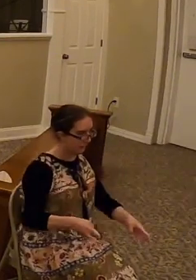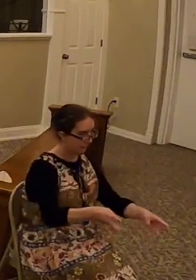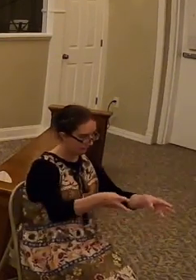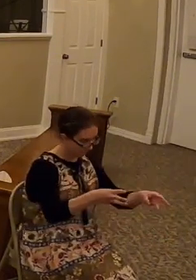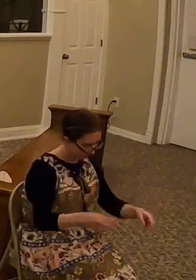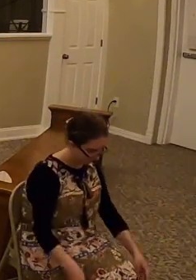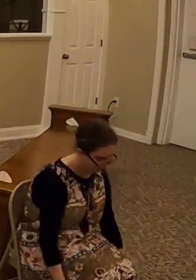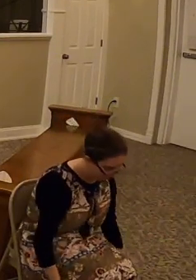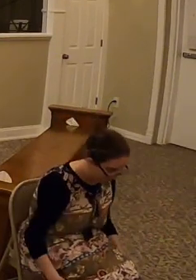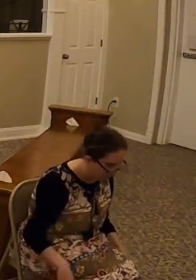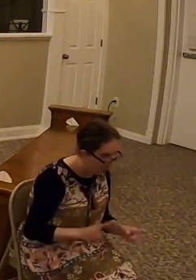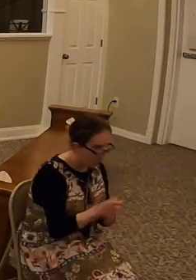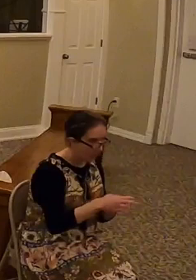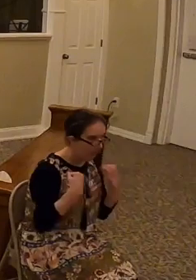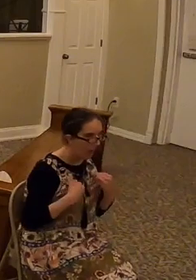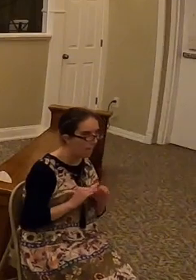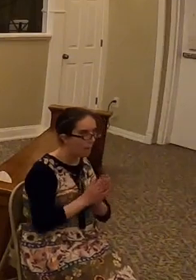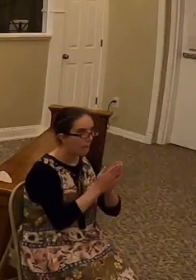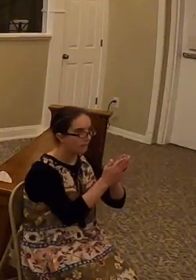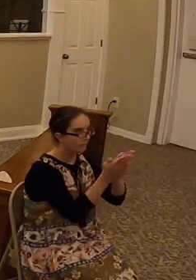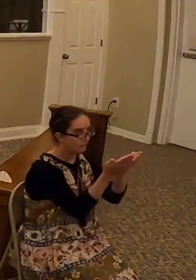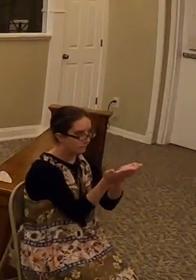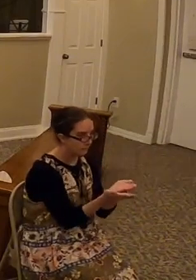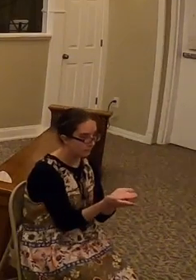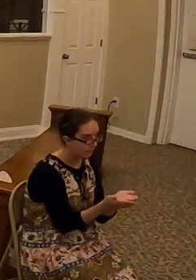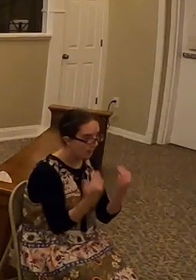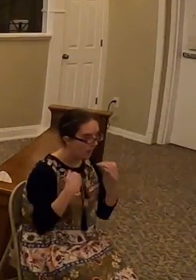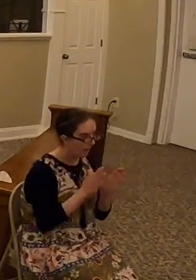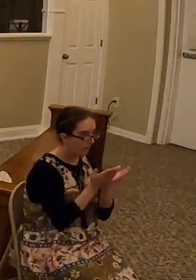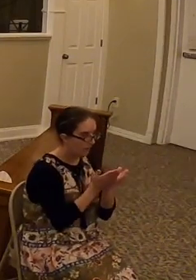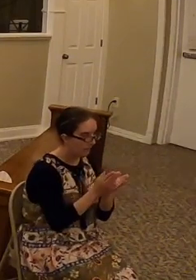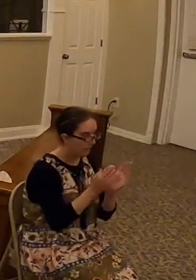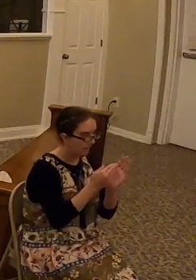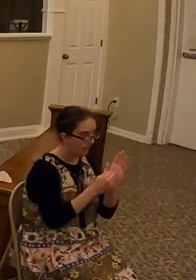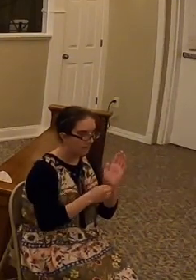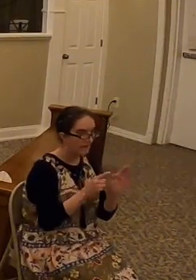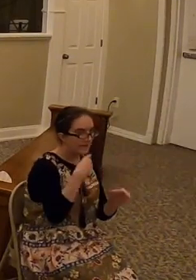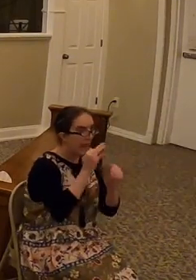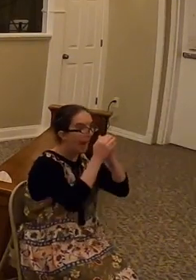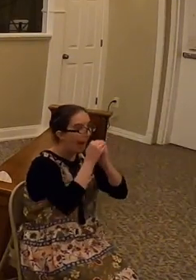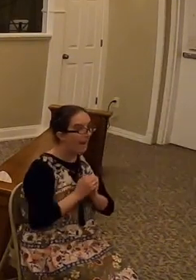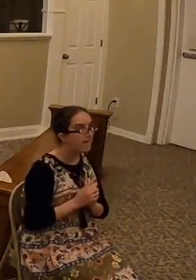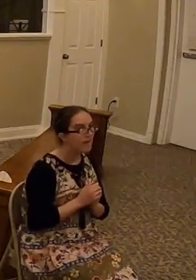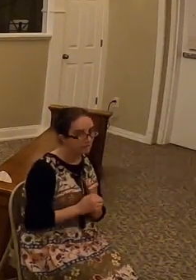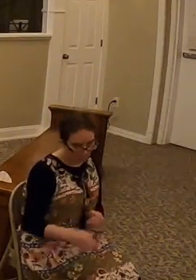Spiritual direction. When you got your notebook and you got to open to page 6, say amen.